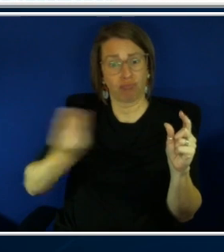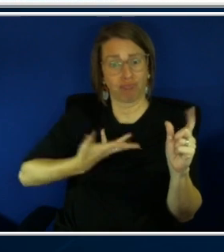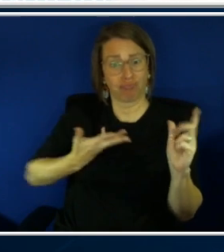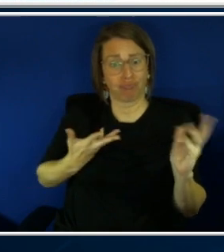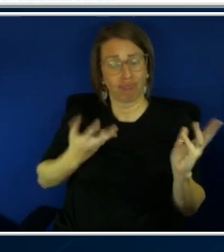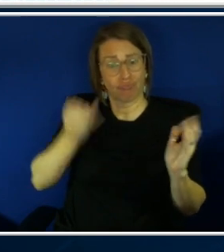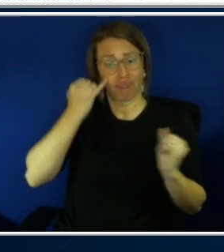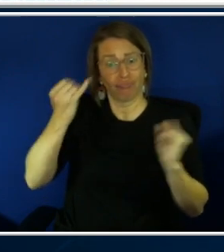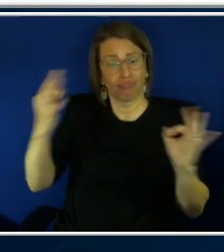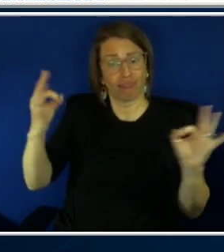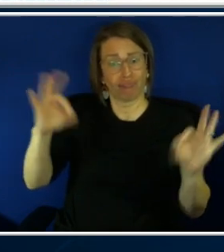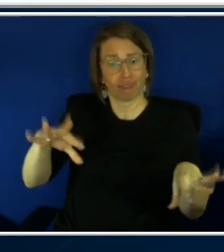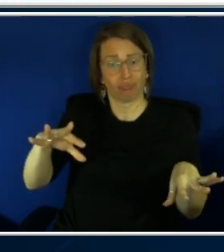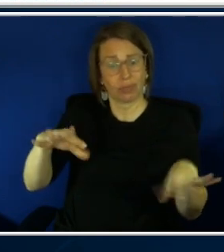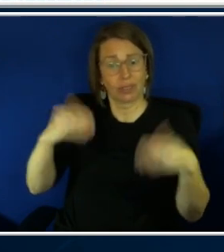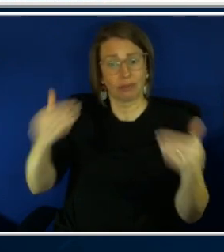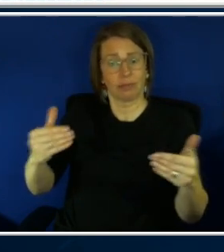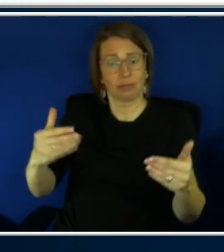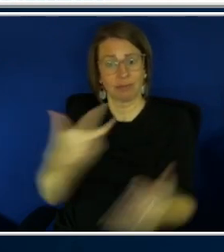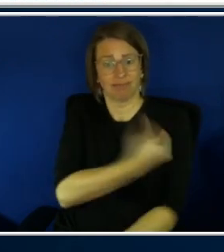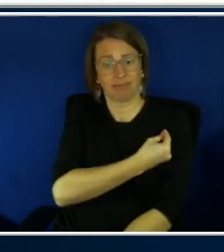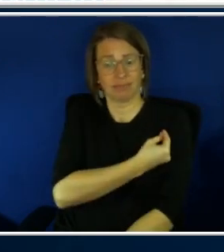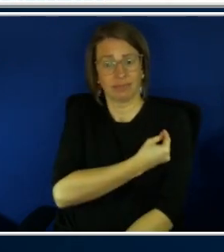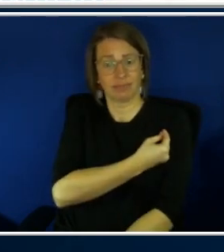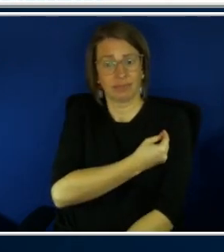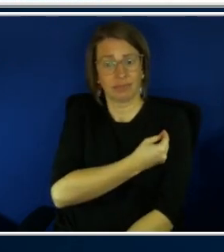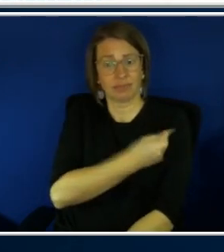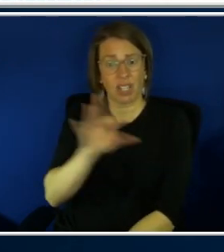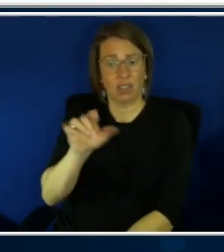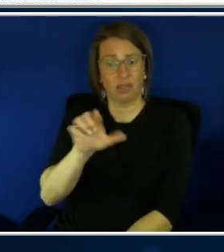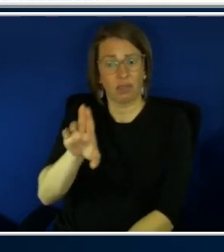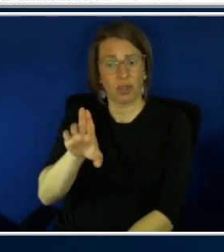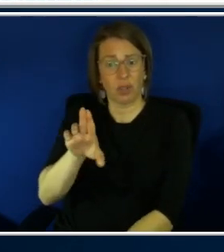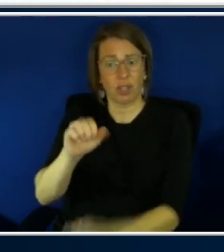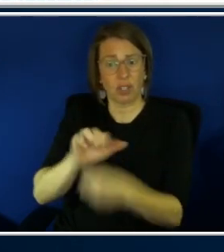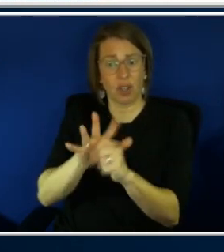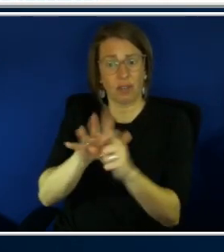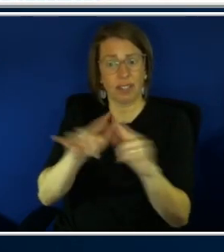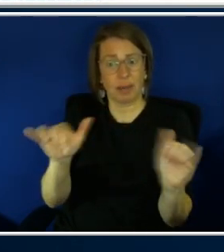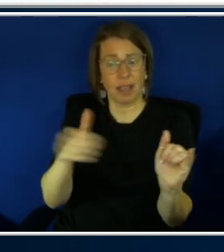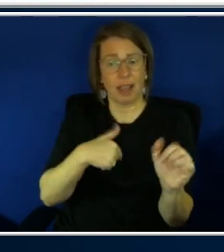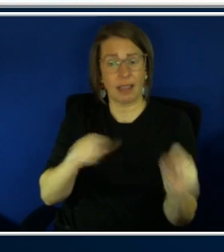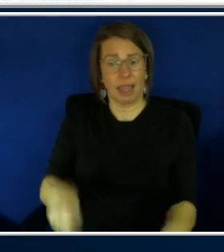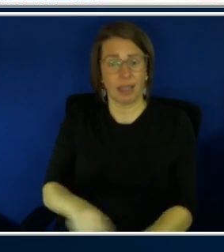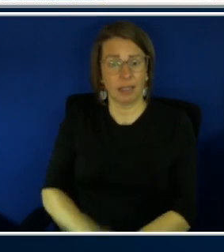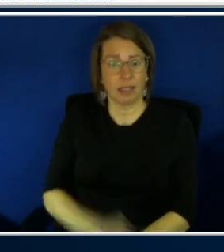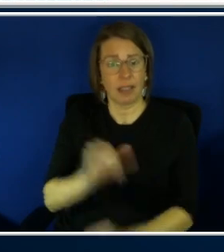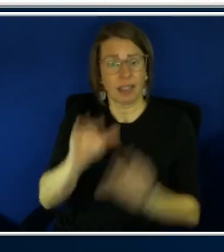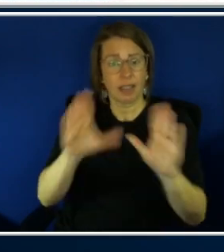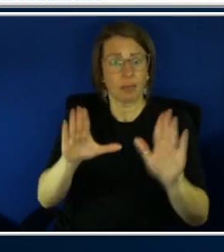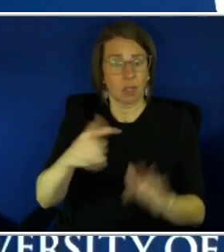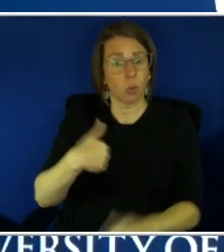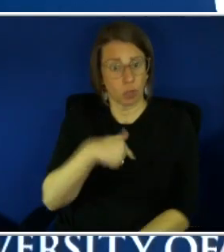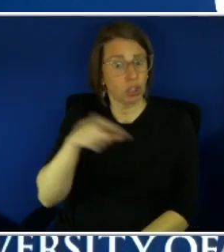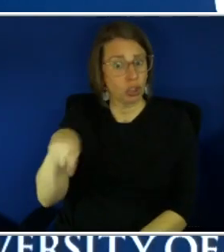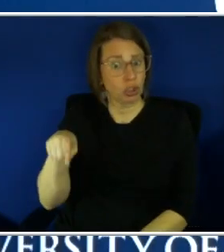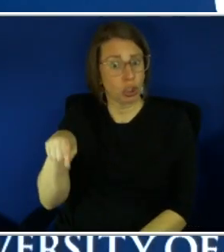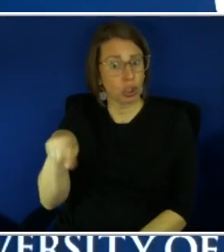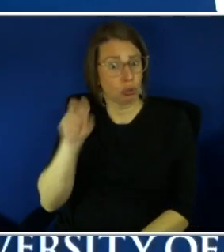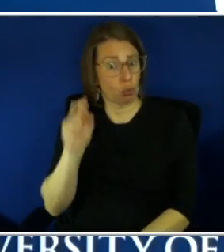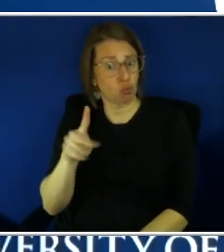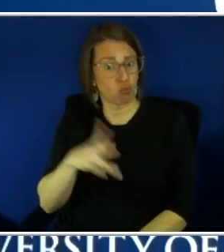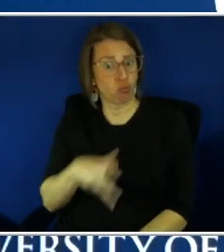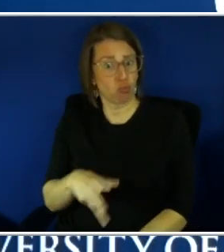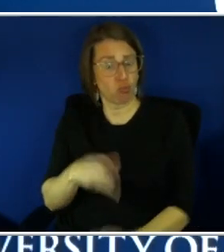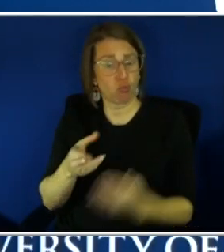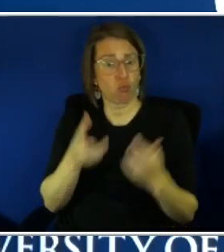thinking let's get that shot. No, I'll just get my influenza and COVID on the same day. Let's do it. I can do that. That's awesome. I think we should. You know, it is okay and recommended